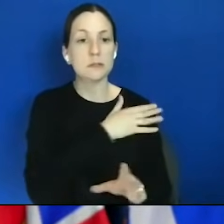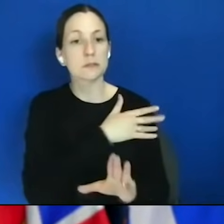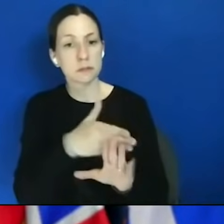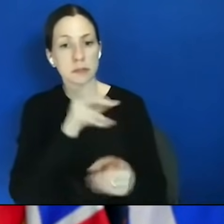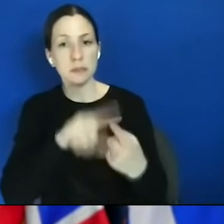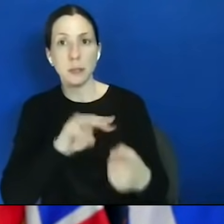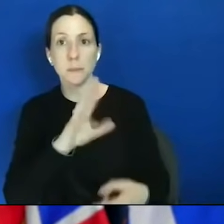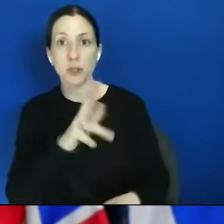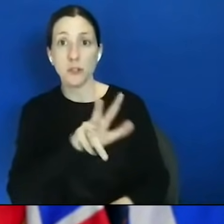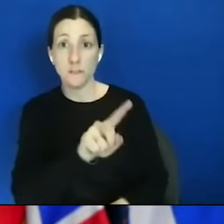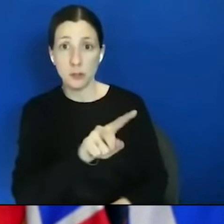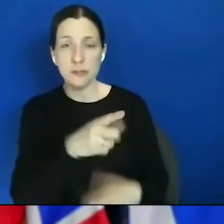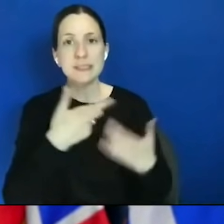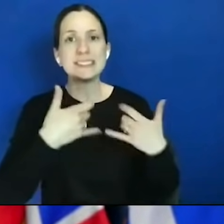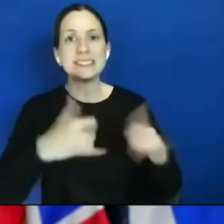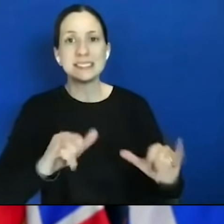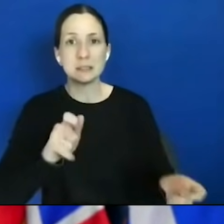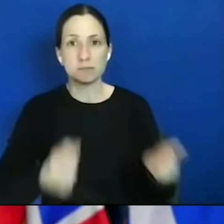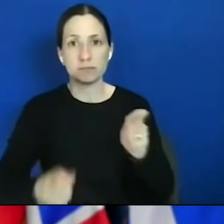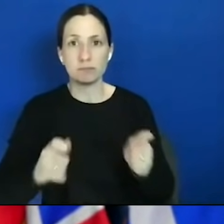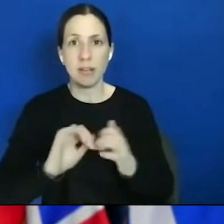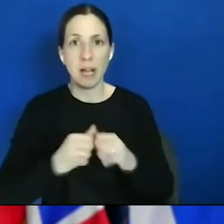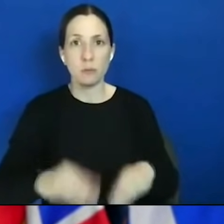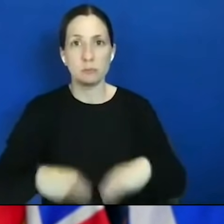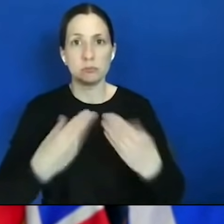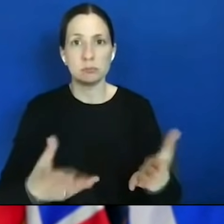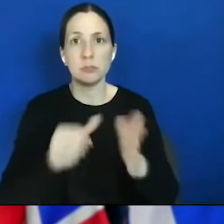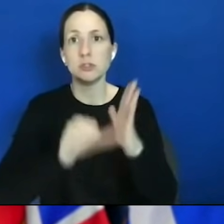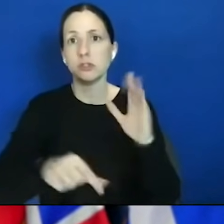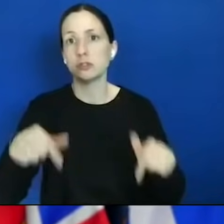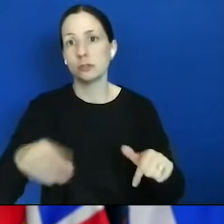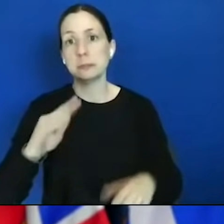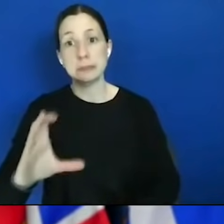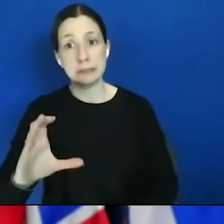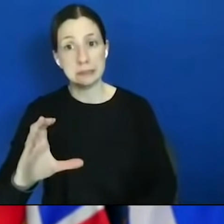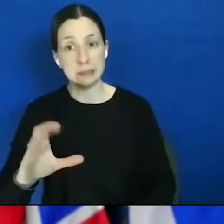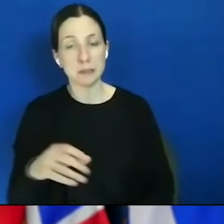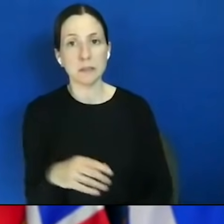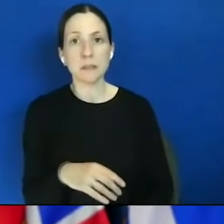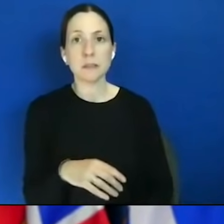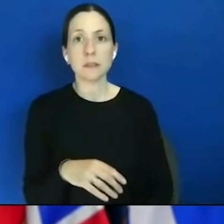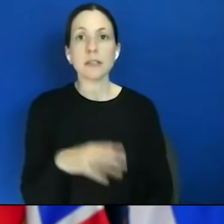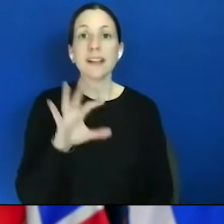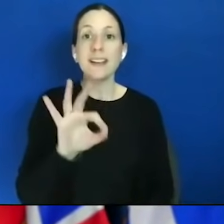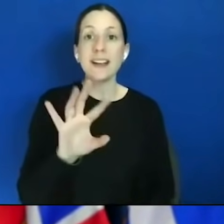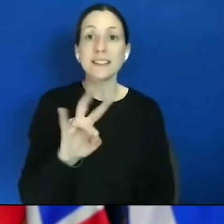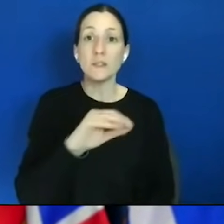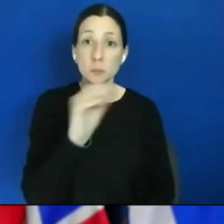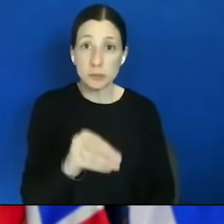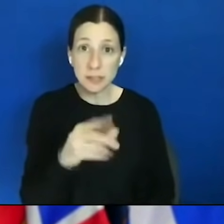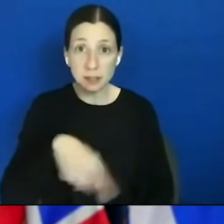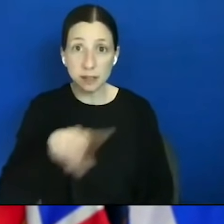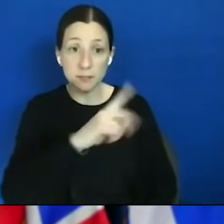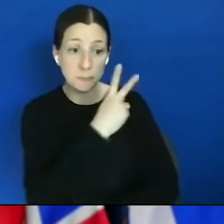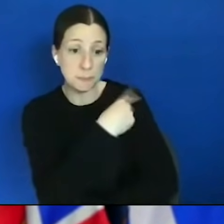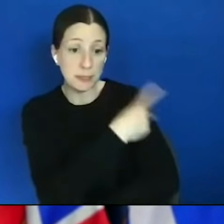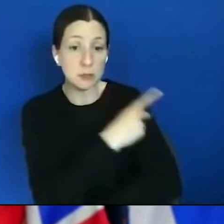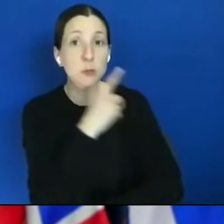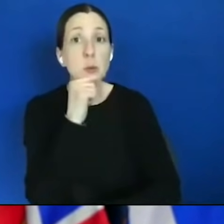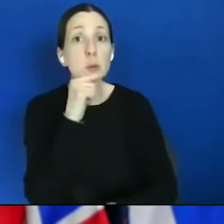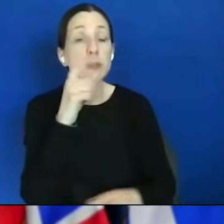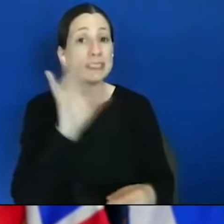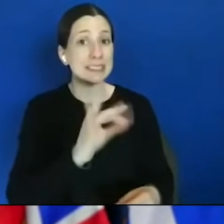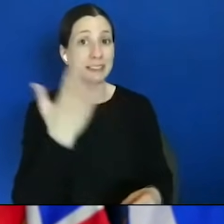31st. The reports show that we continue to change the way we're delivering surgery in BC, and that through these efforts, 97% of the patients